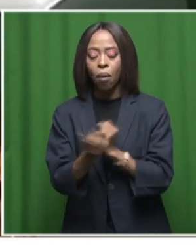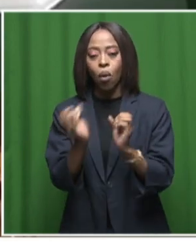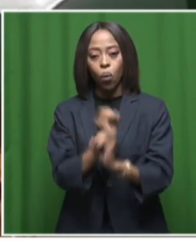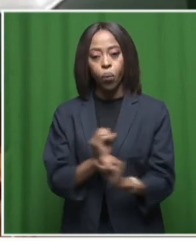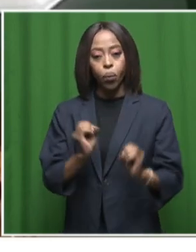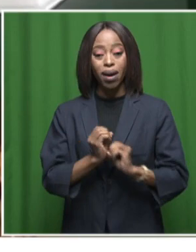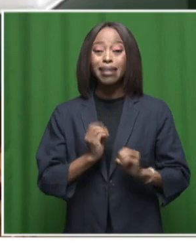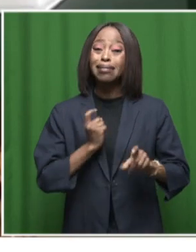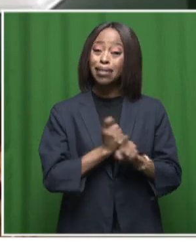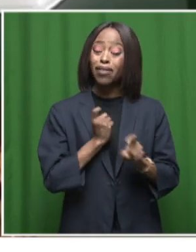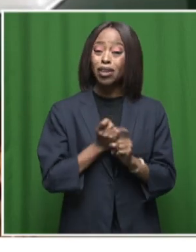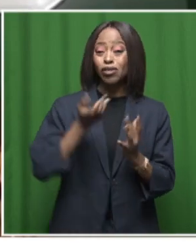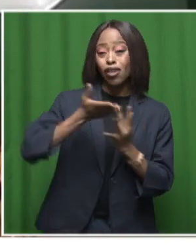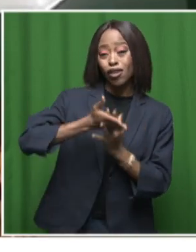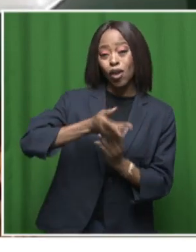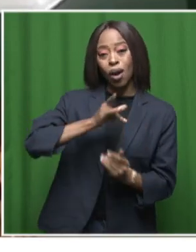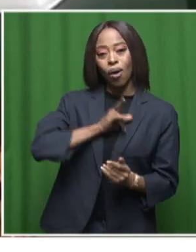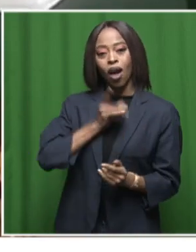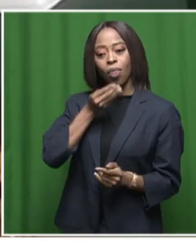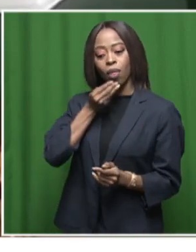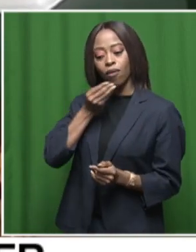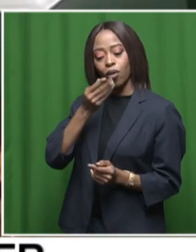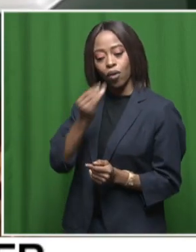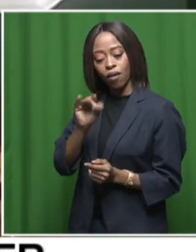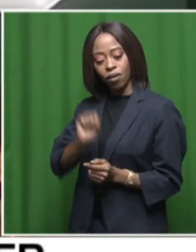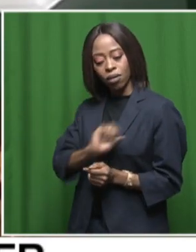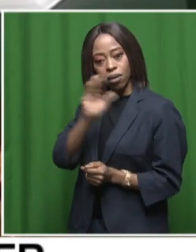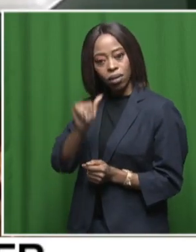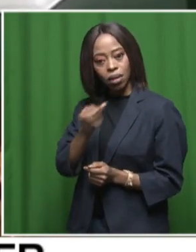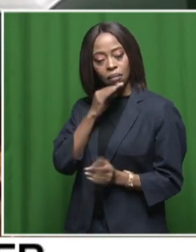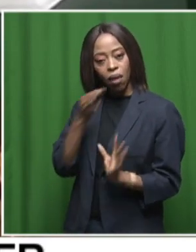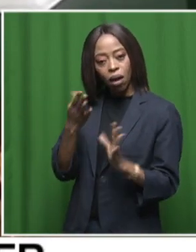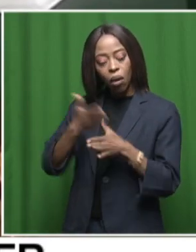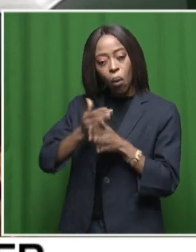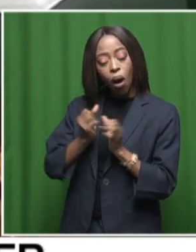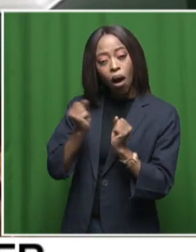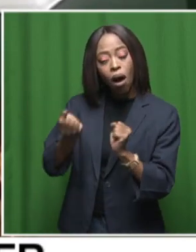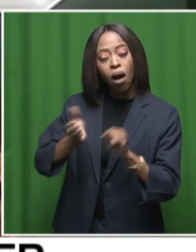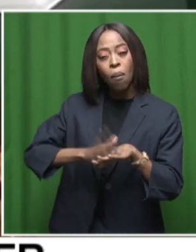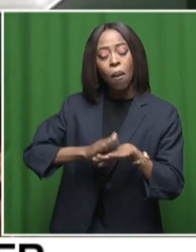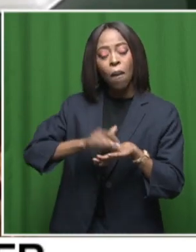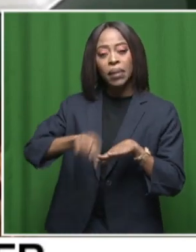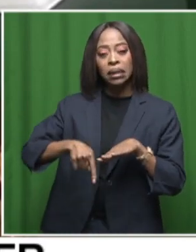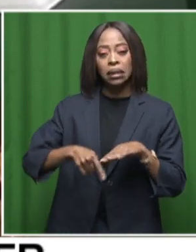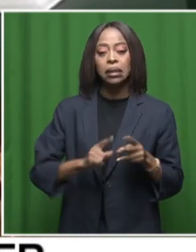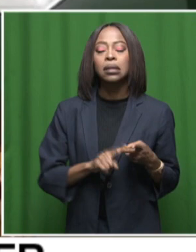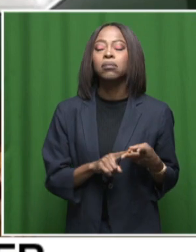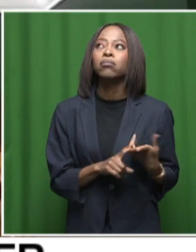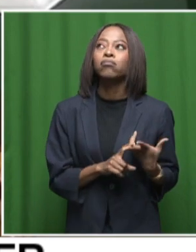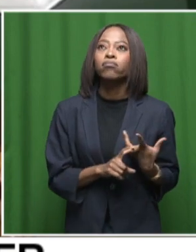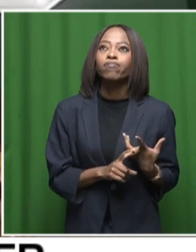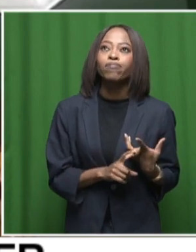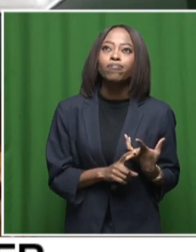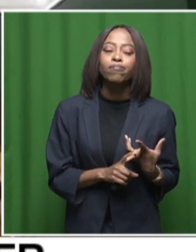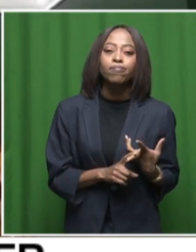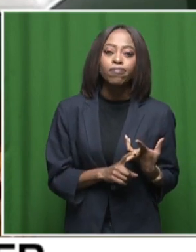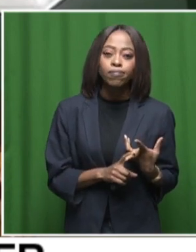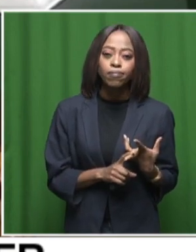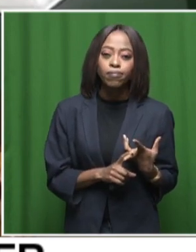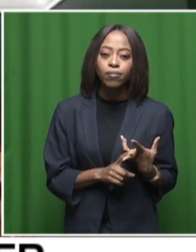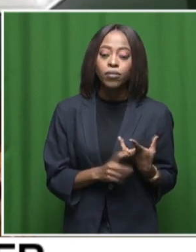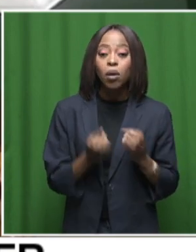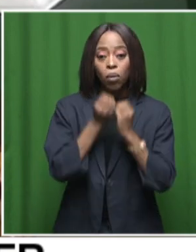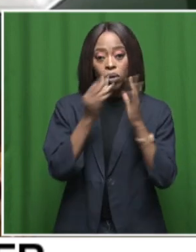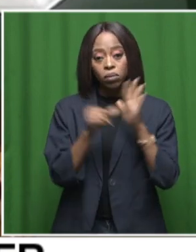more difficult to crack because it's the food scene of South Africa, so we have to work a little bit harder. I think the